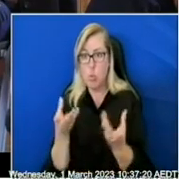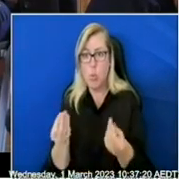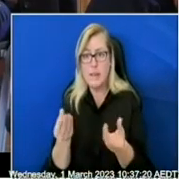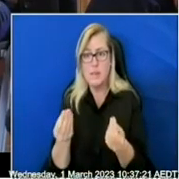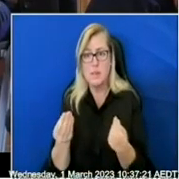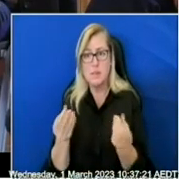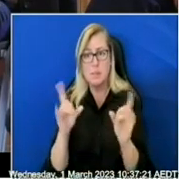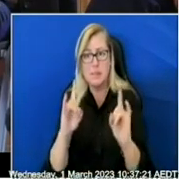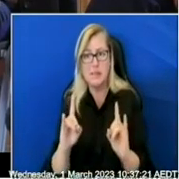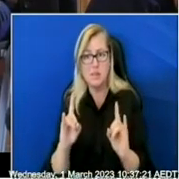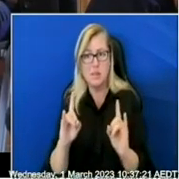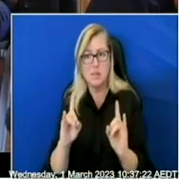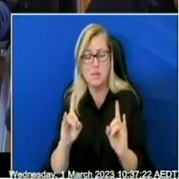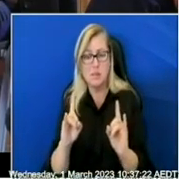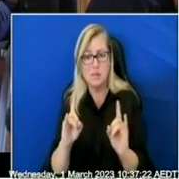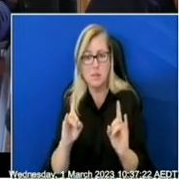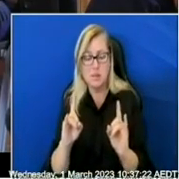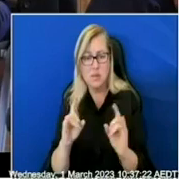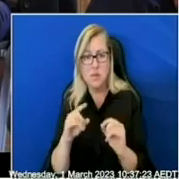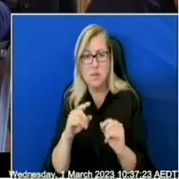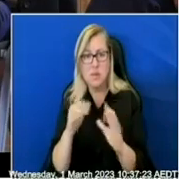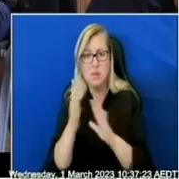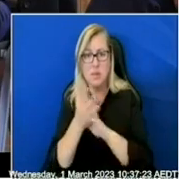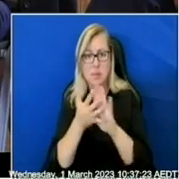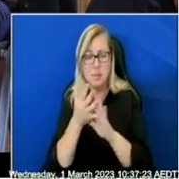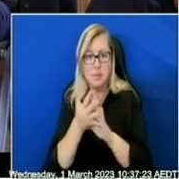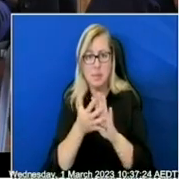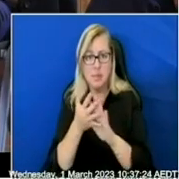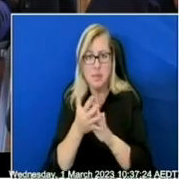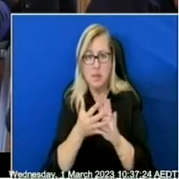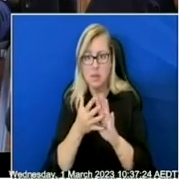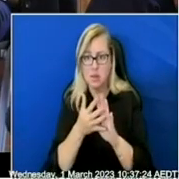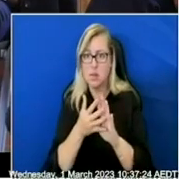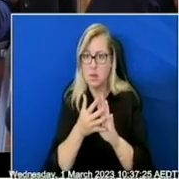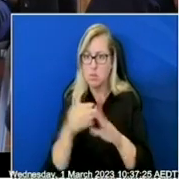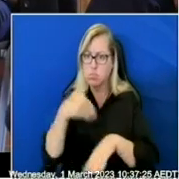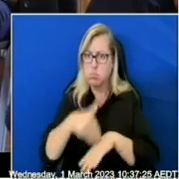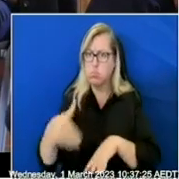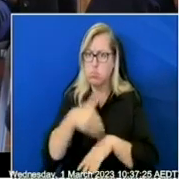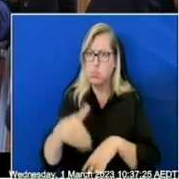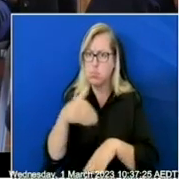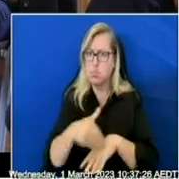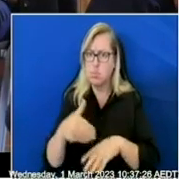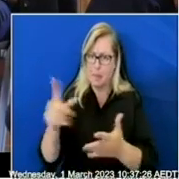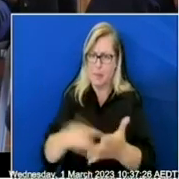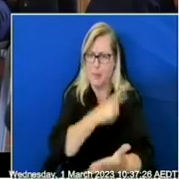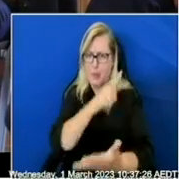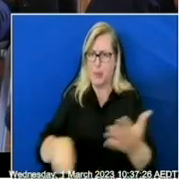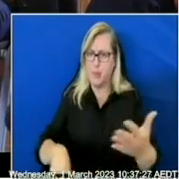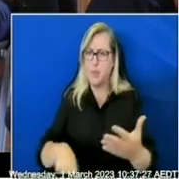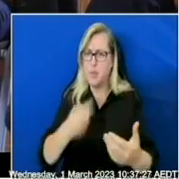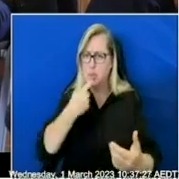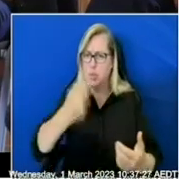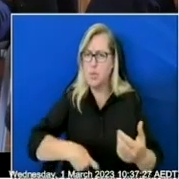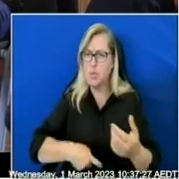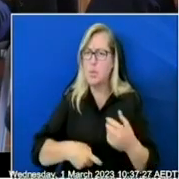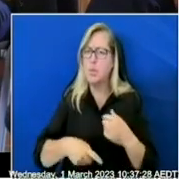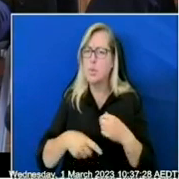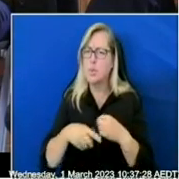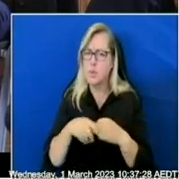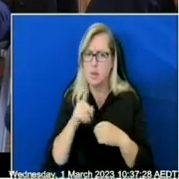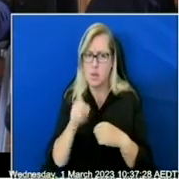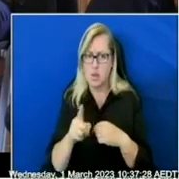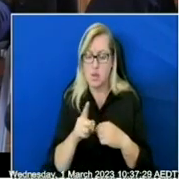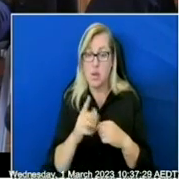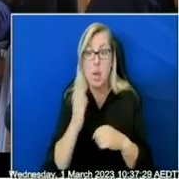there was, you know, they got in trouble for punishment. That. Well, there was big punishment for that. But what Mum and that used to do, they'd go around and hide